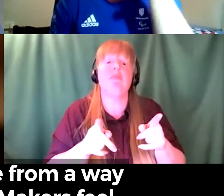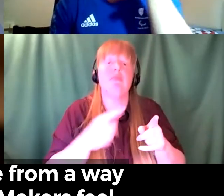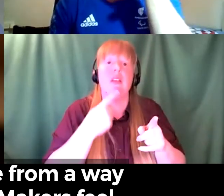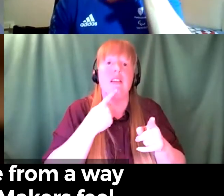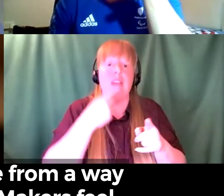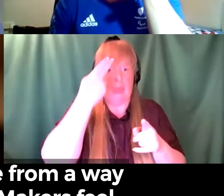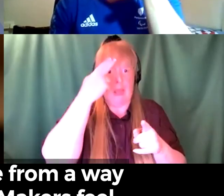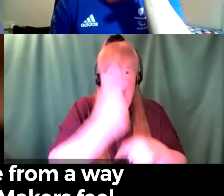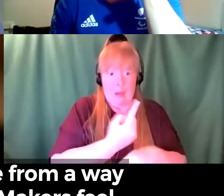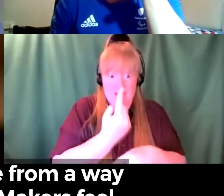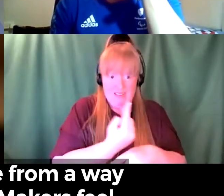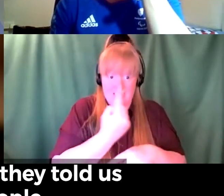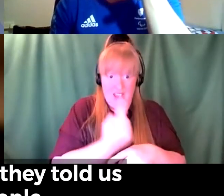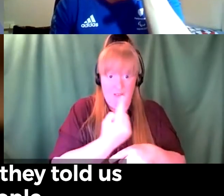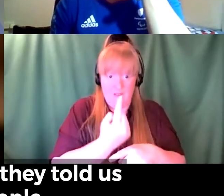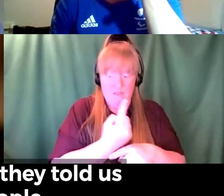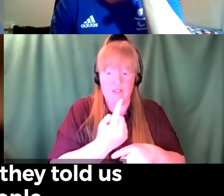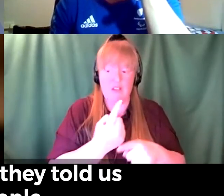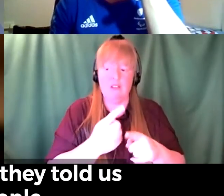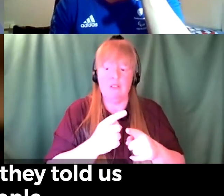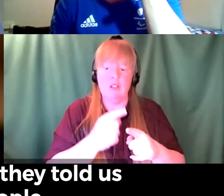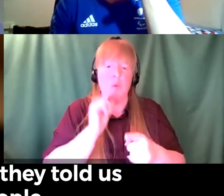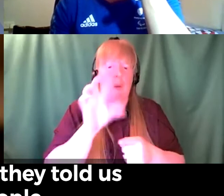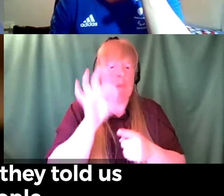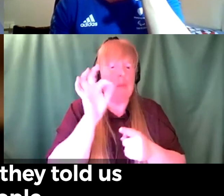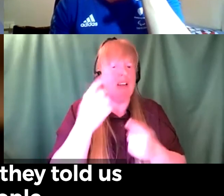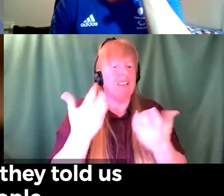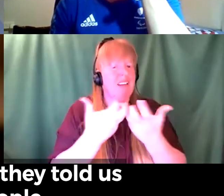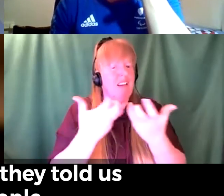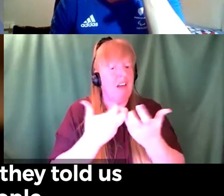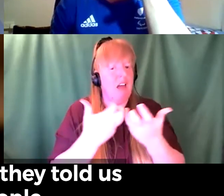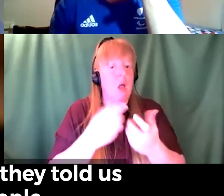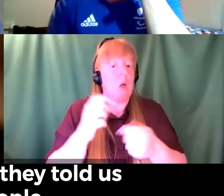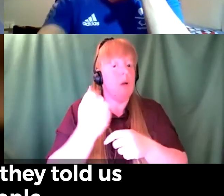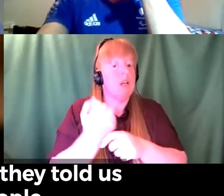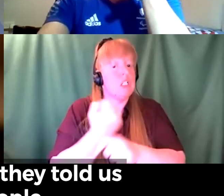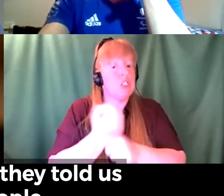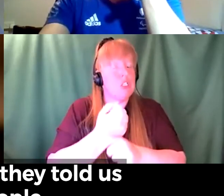way that it made one of the Changemakers feel. We showed them the video, and then they told us that